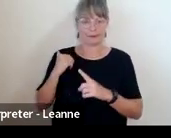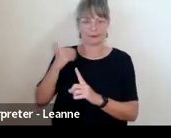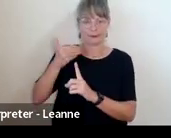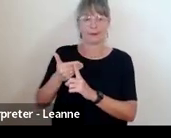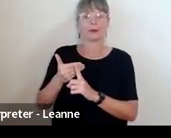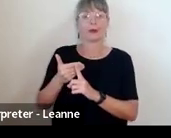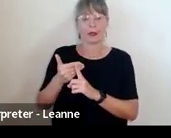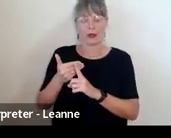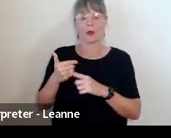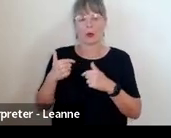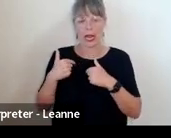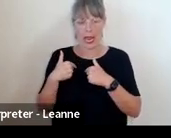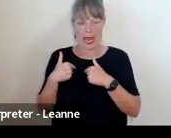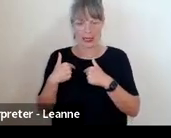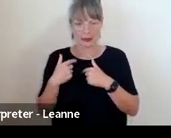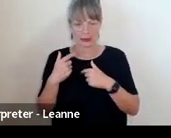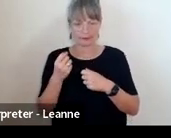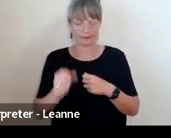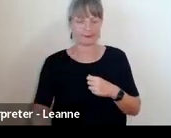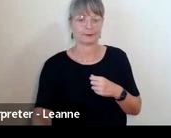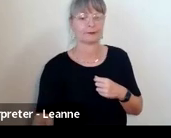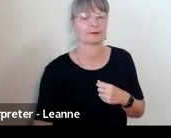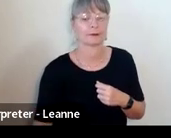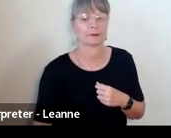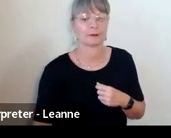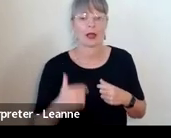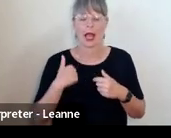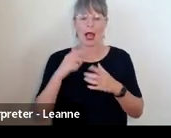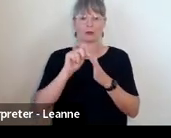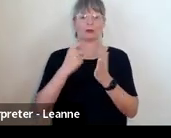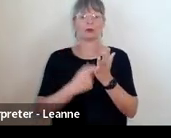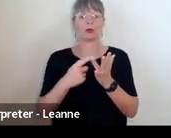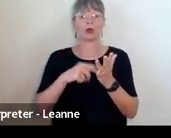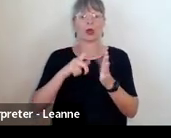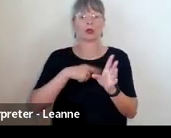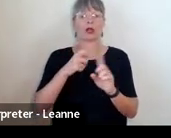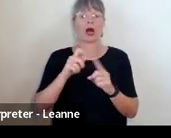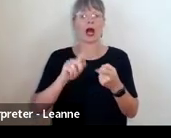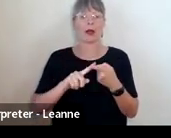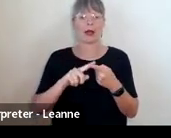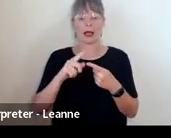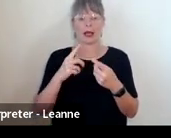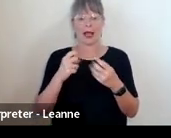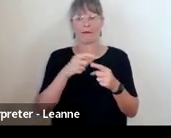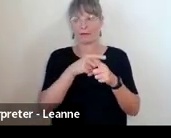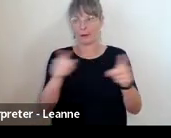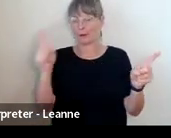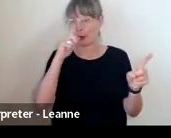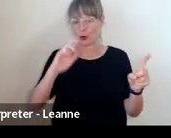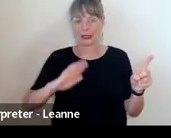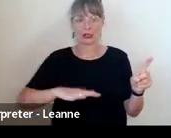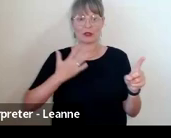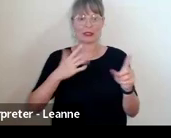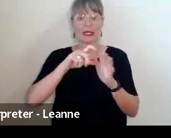ongoing product development. Our prototype has attracted interests from key opinion leaders, societal clinicians, and our industry partner, who are keen